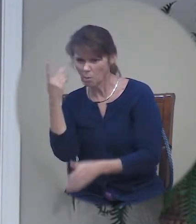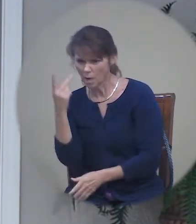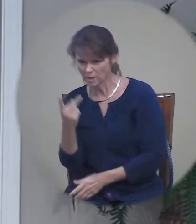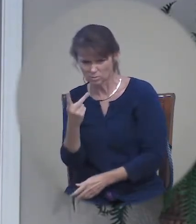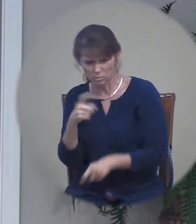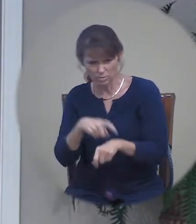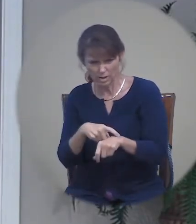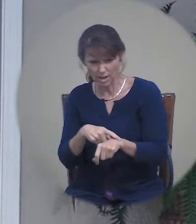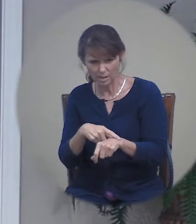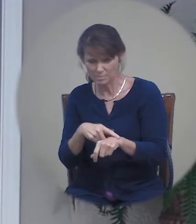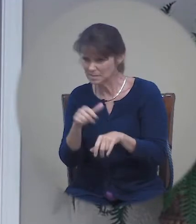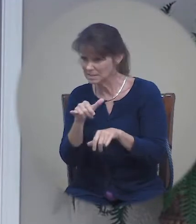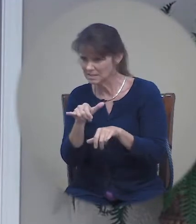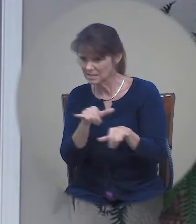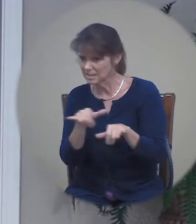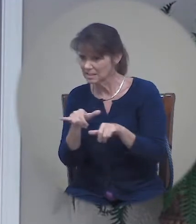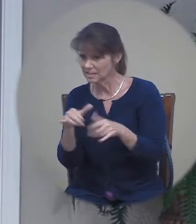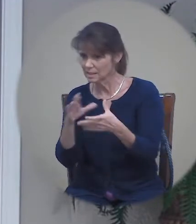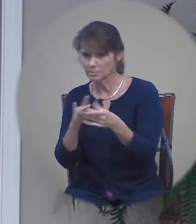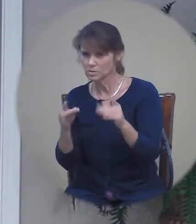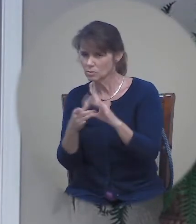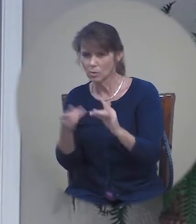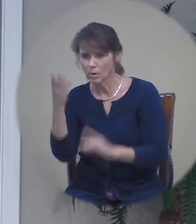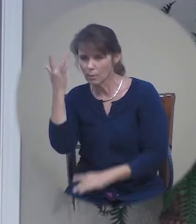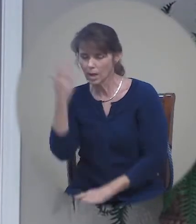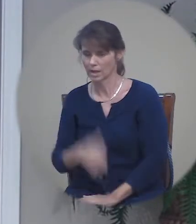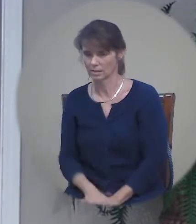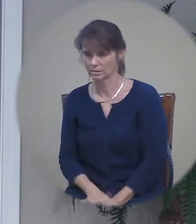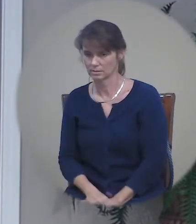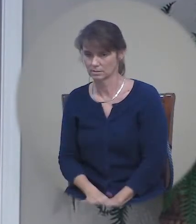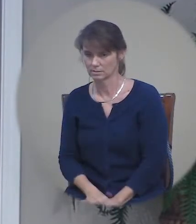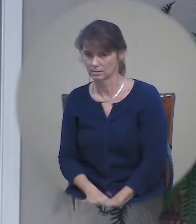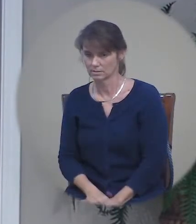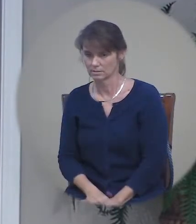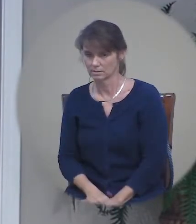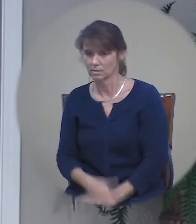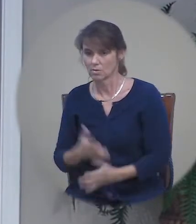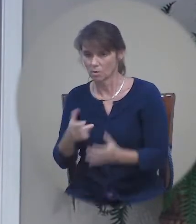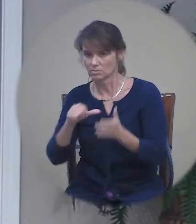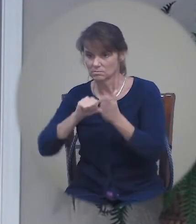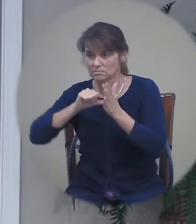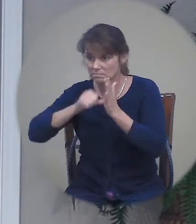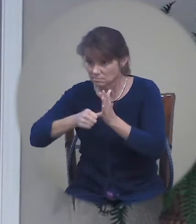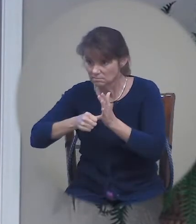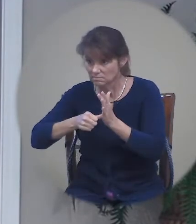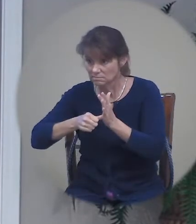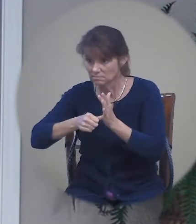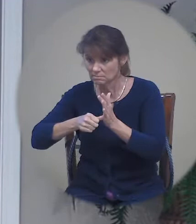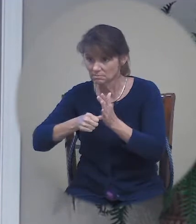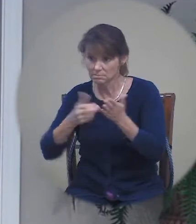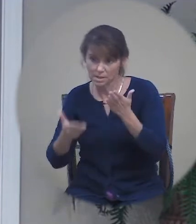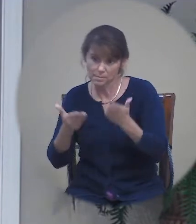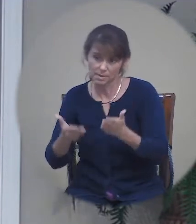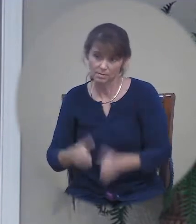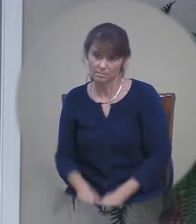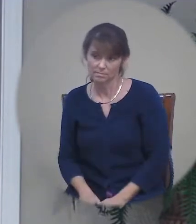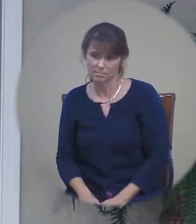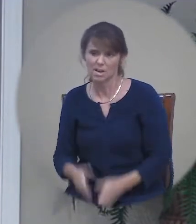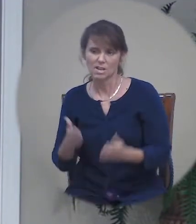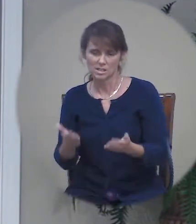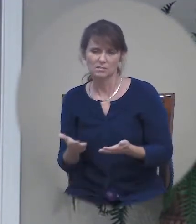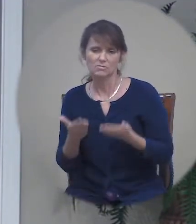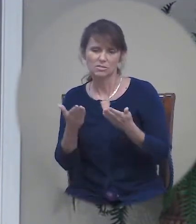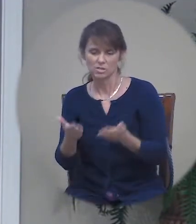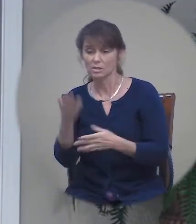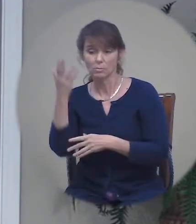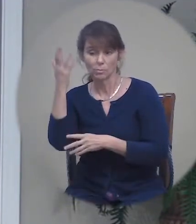important for us to be reminded of these things during the reign of King Hezekiah? I want to give you some suggestions. I